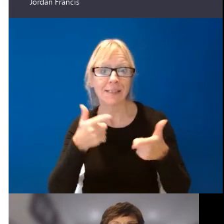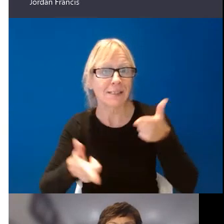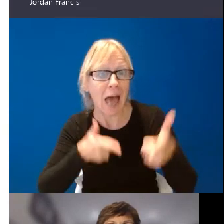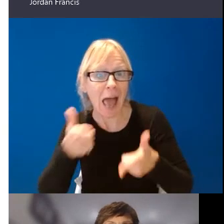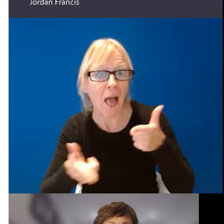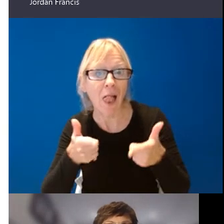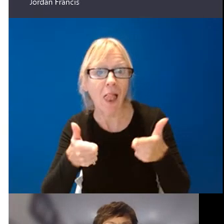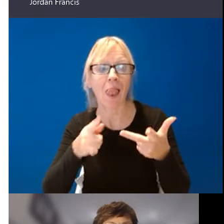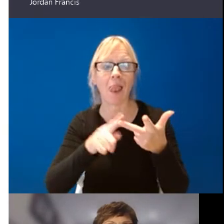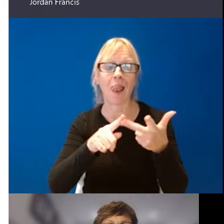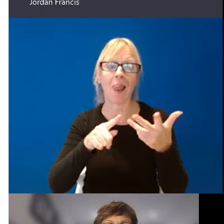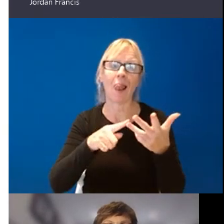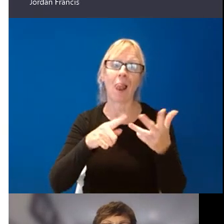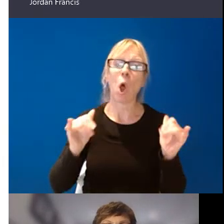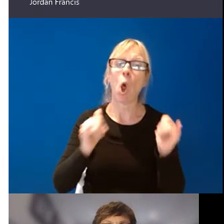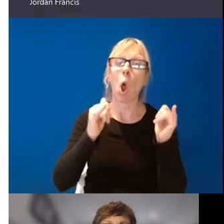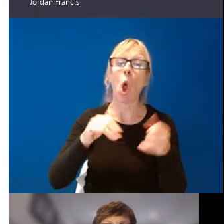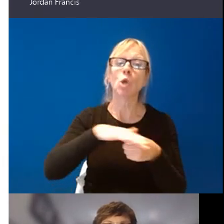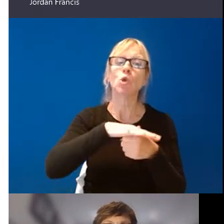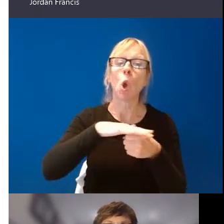prescribing,